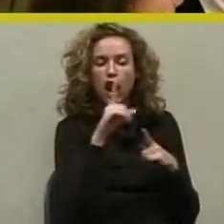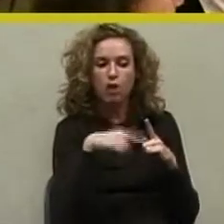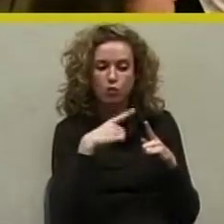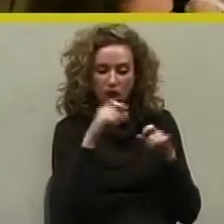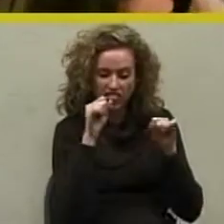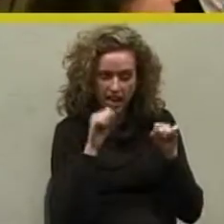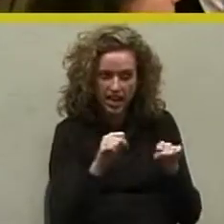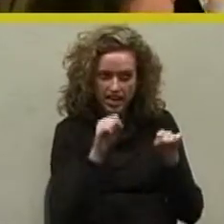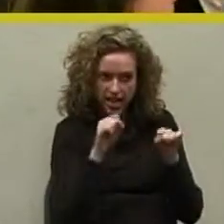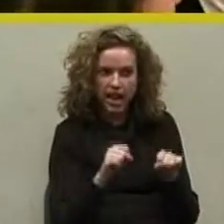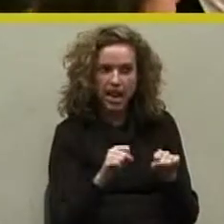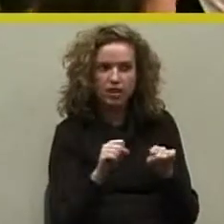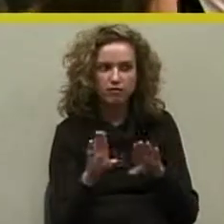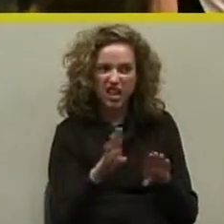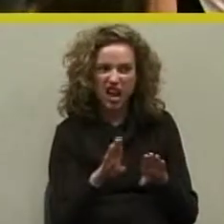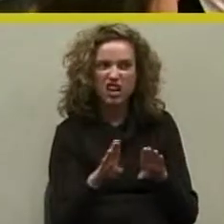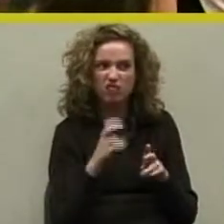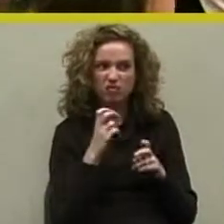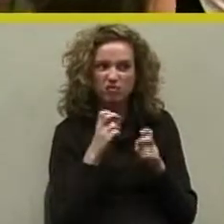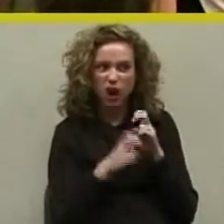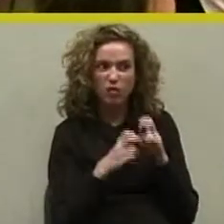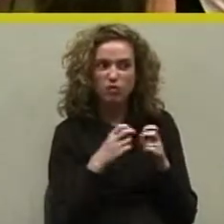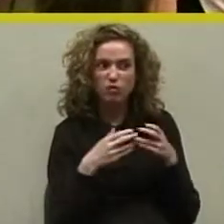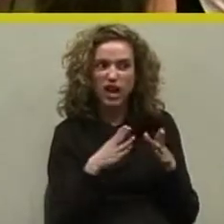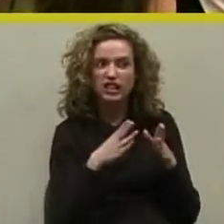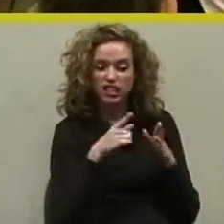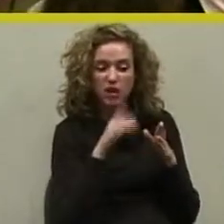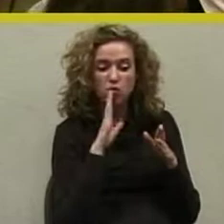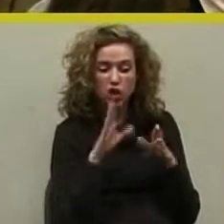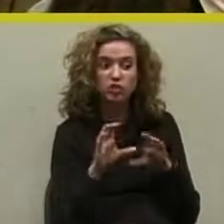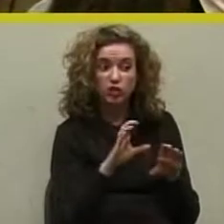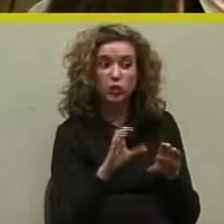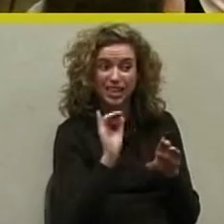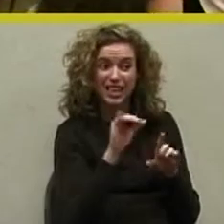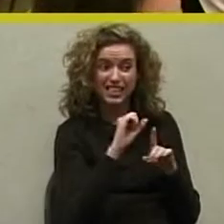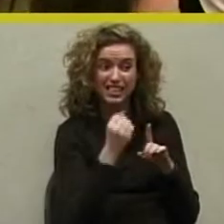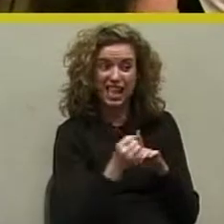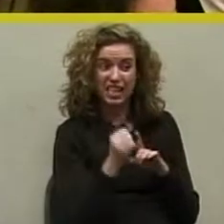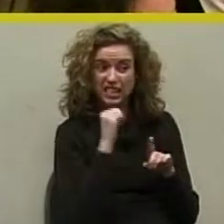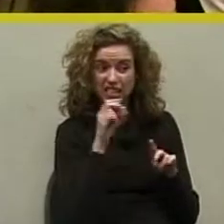problematic behavior will do it primarily in unsupervised settings.